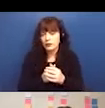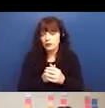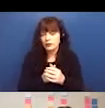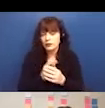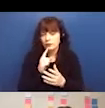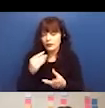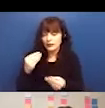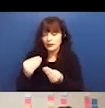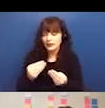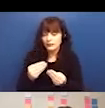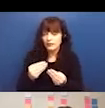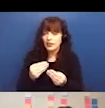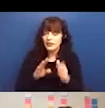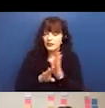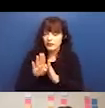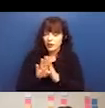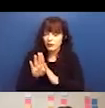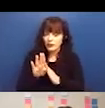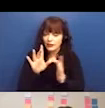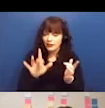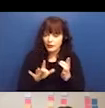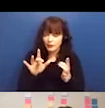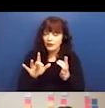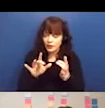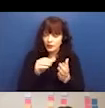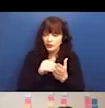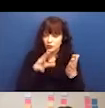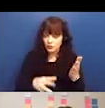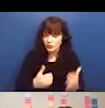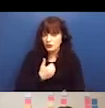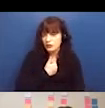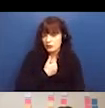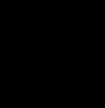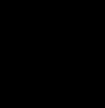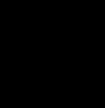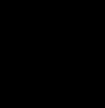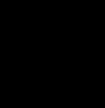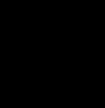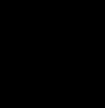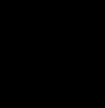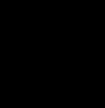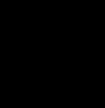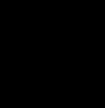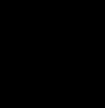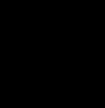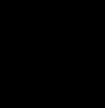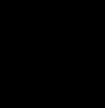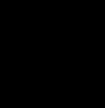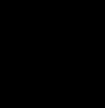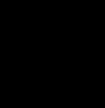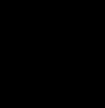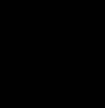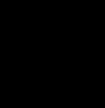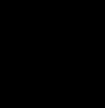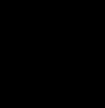developing empathy in our students and in ourselves to support them. So this is my conclusion with